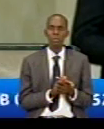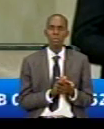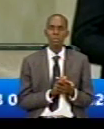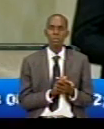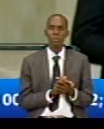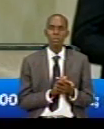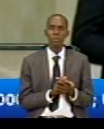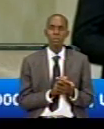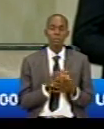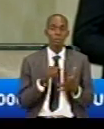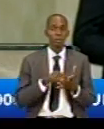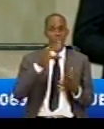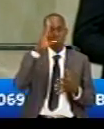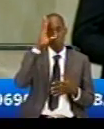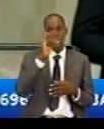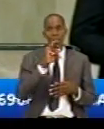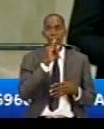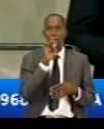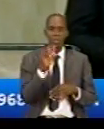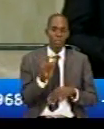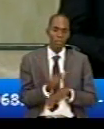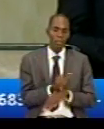this man is laboring